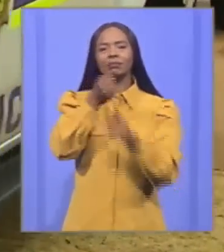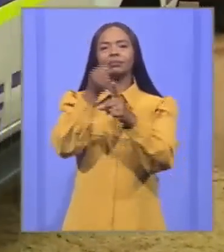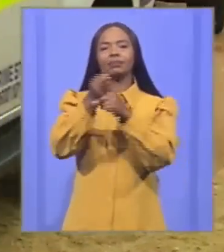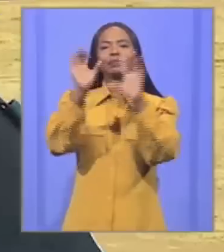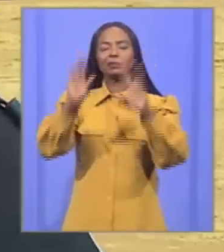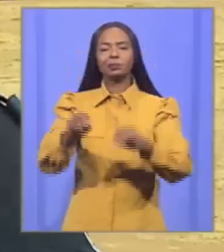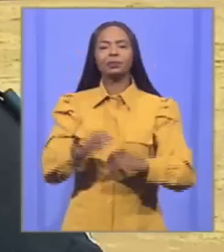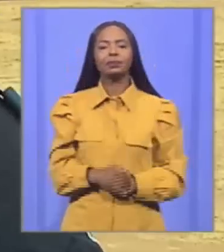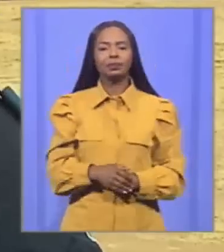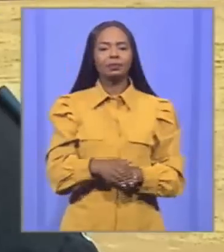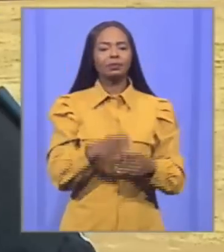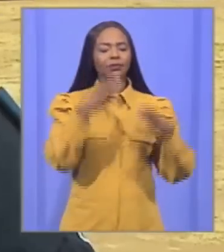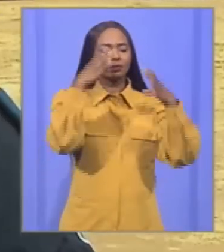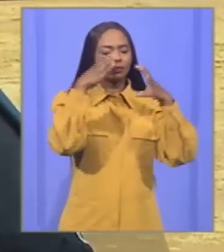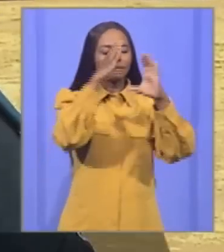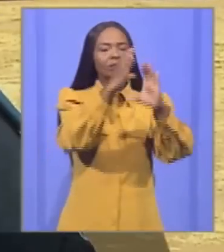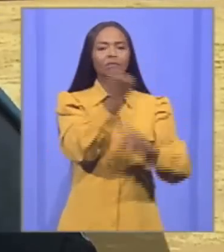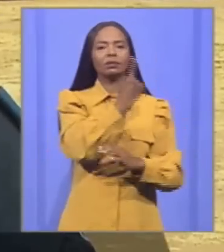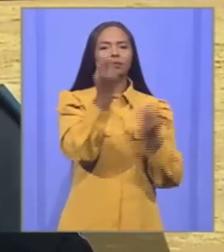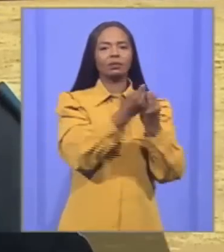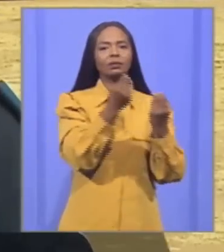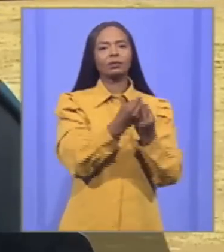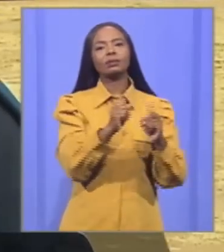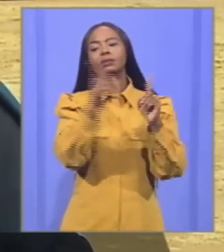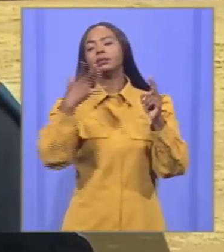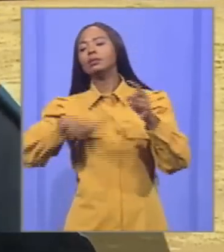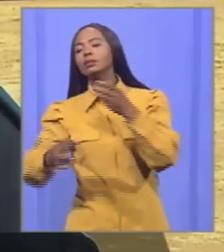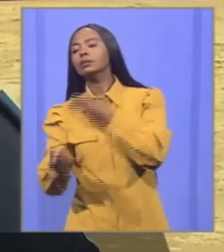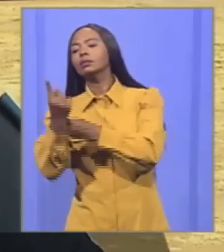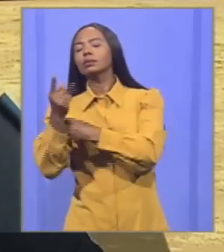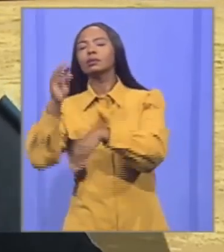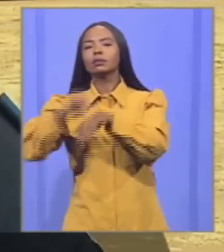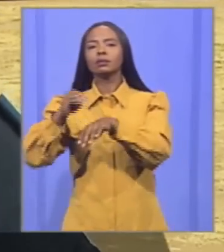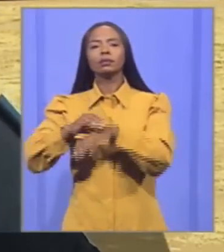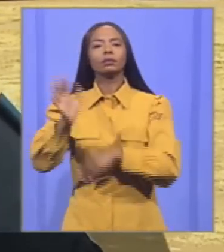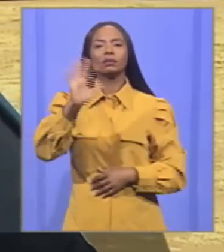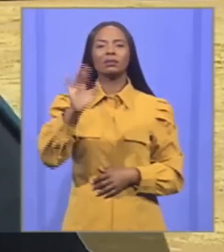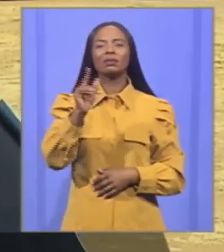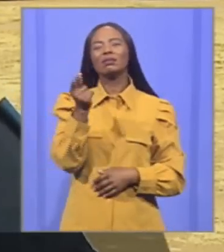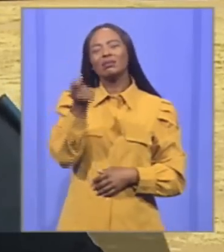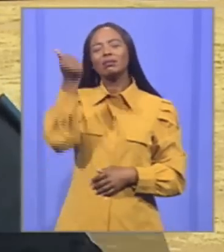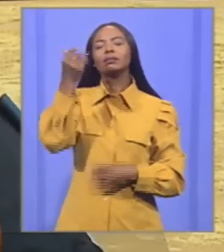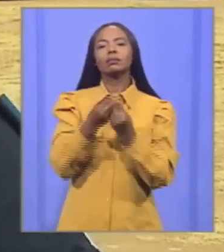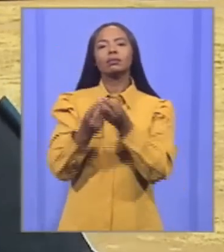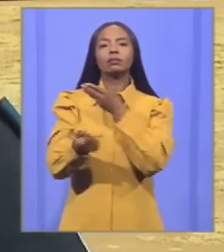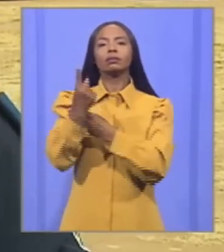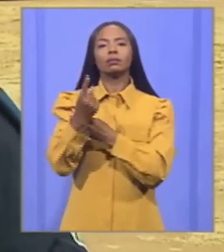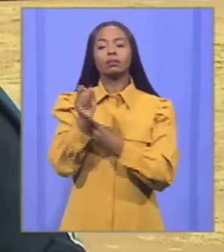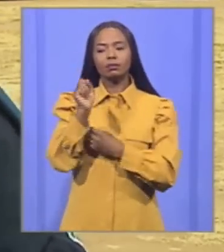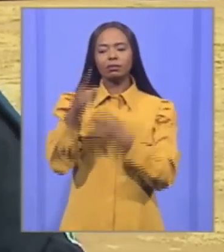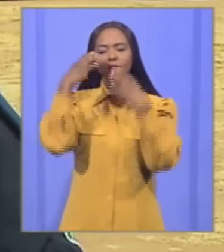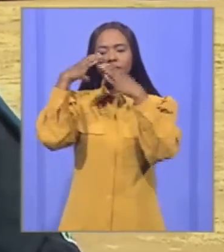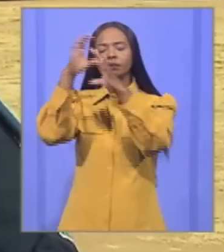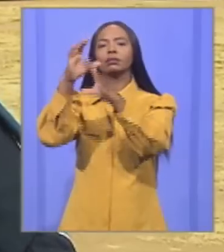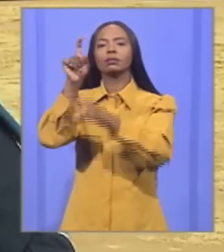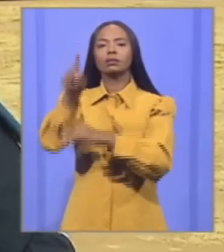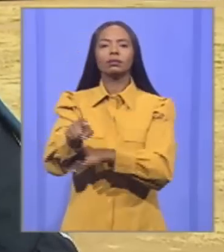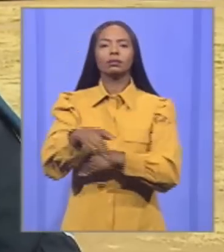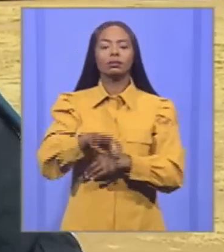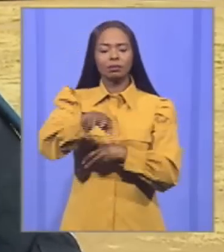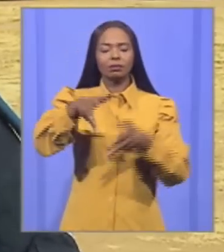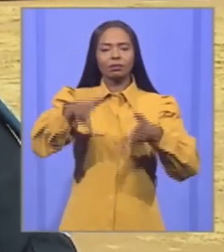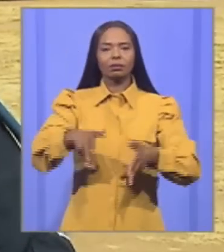one station and create a problem on the other. I'm focusing even to the smaller station that is in the most deep rural of this